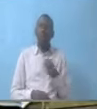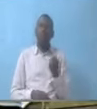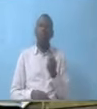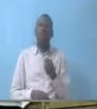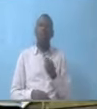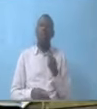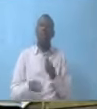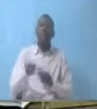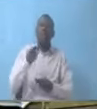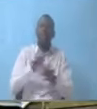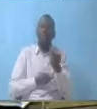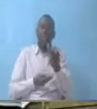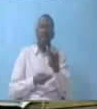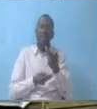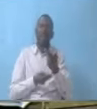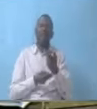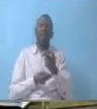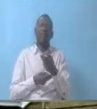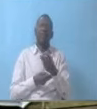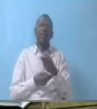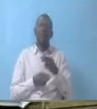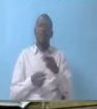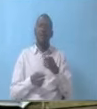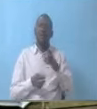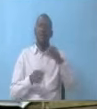pig milk